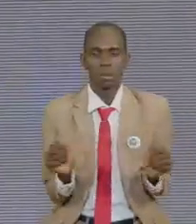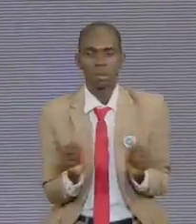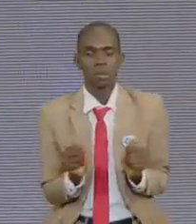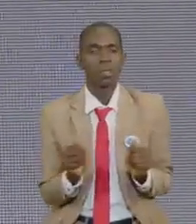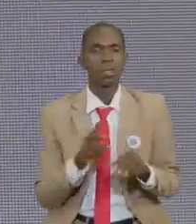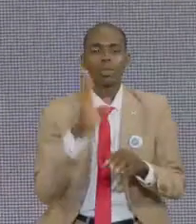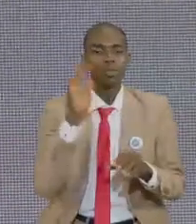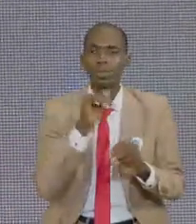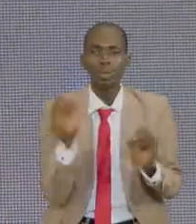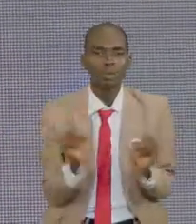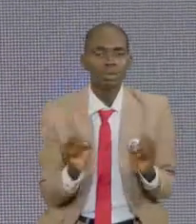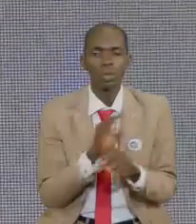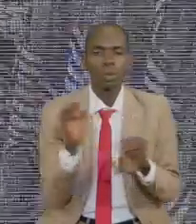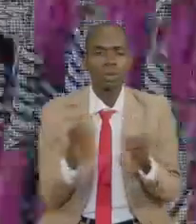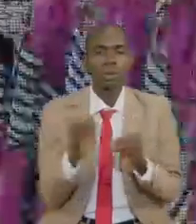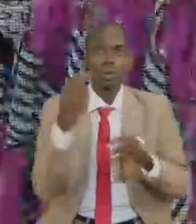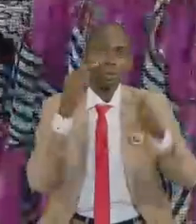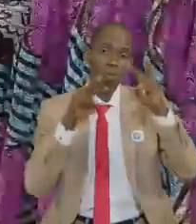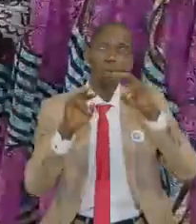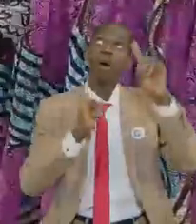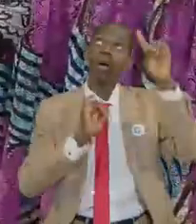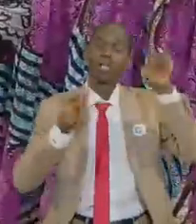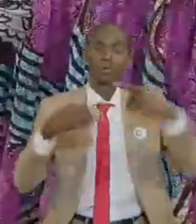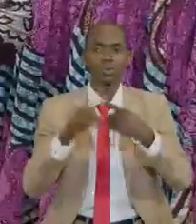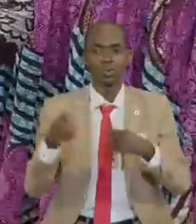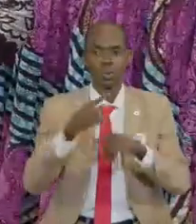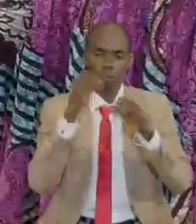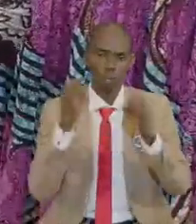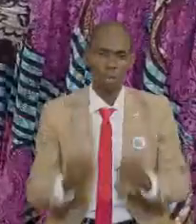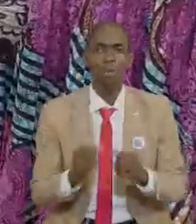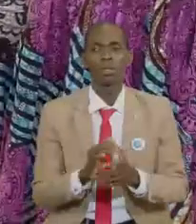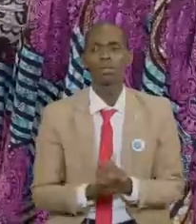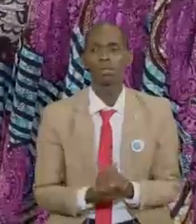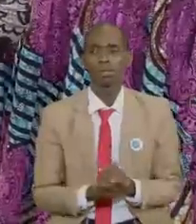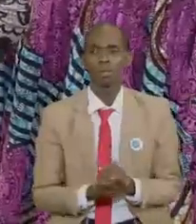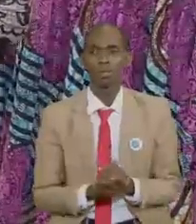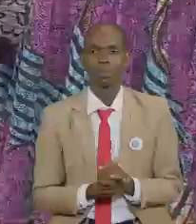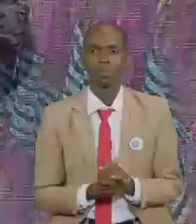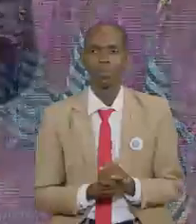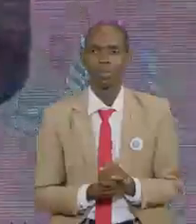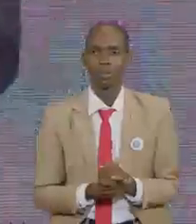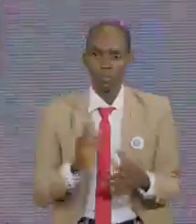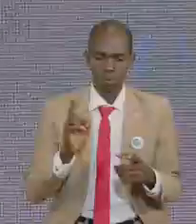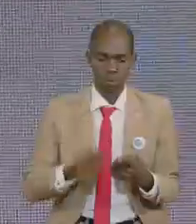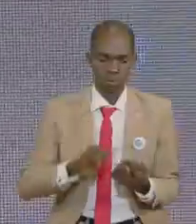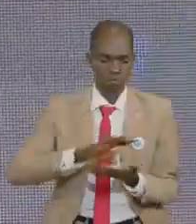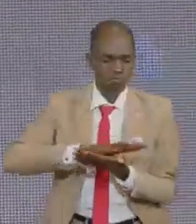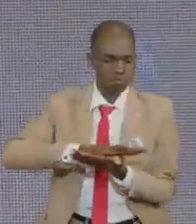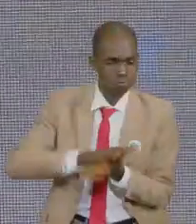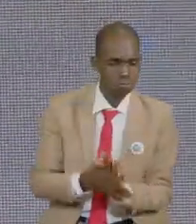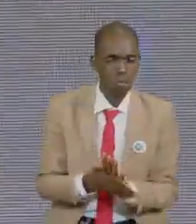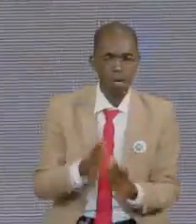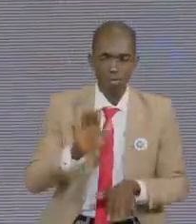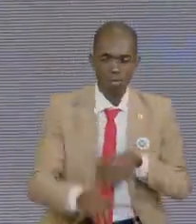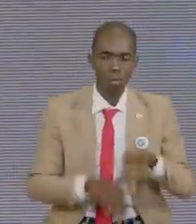Behold, I give unto you power. to tread on serpents and